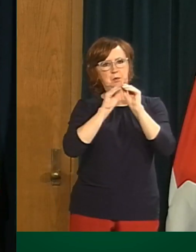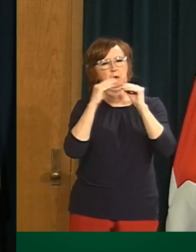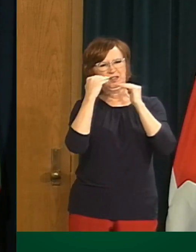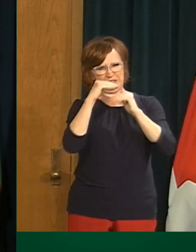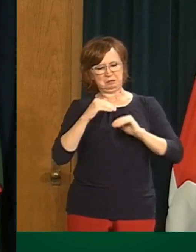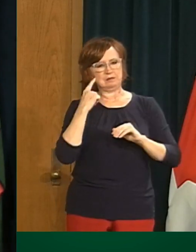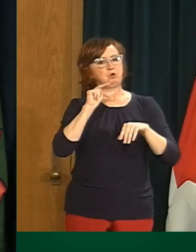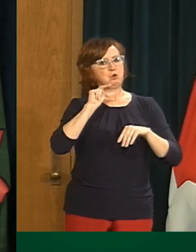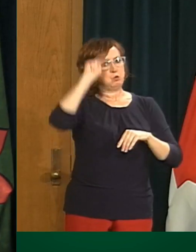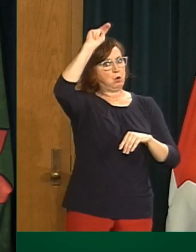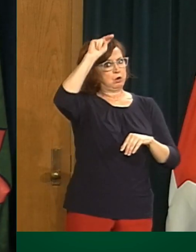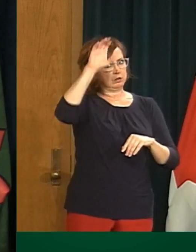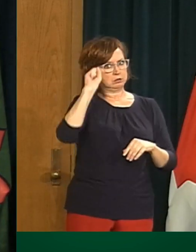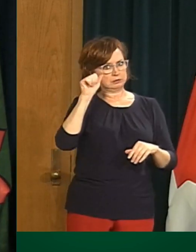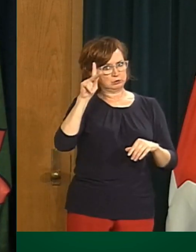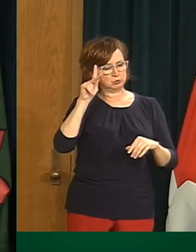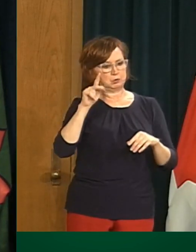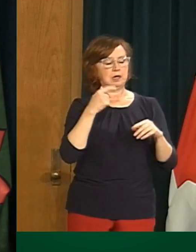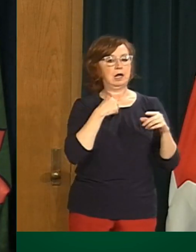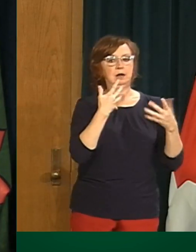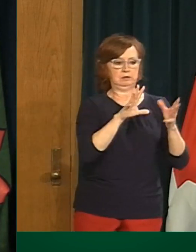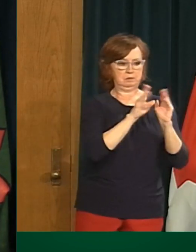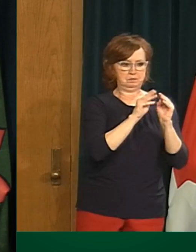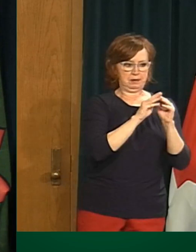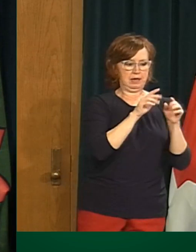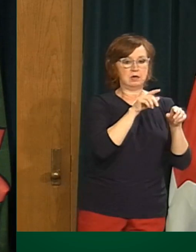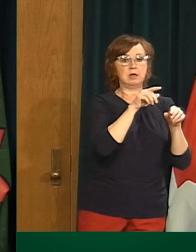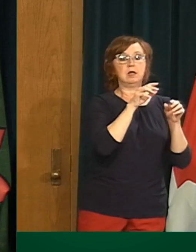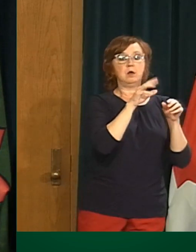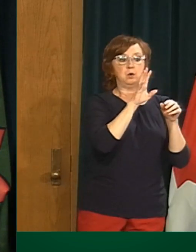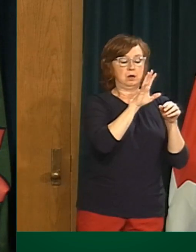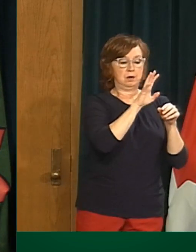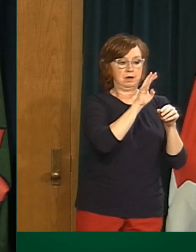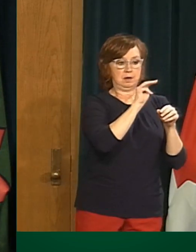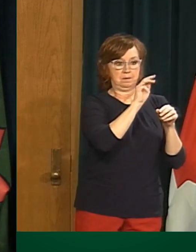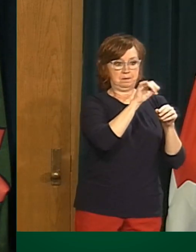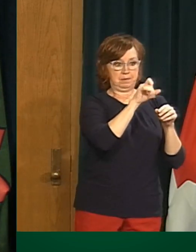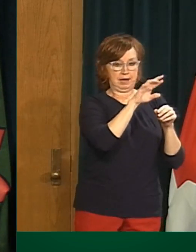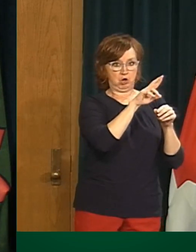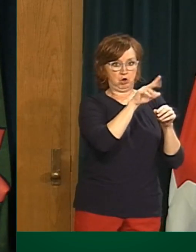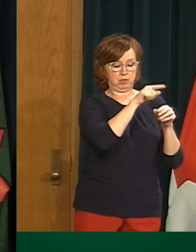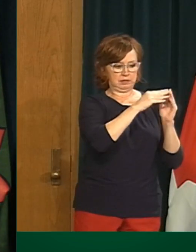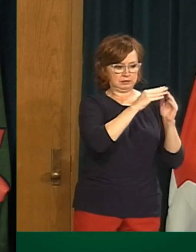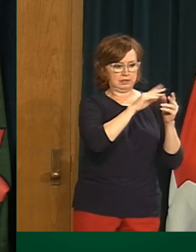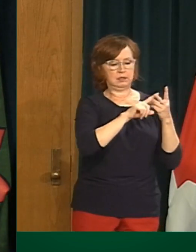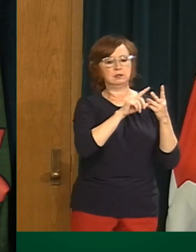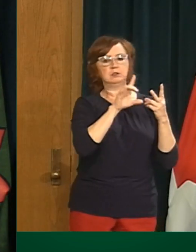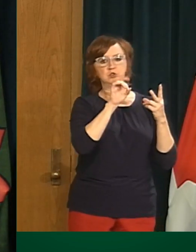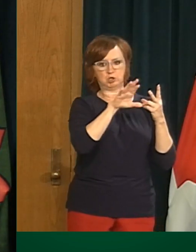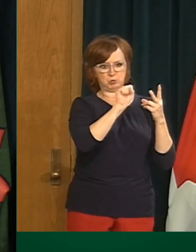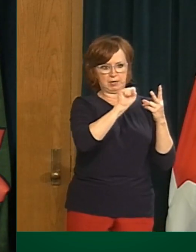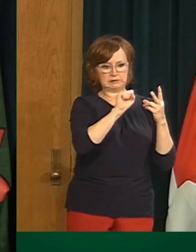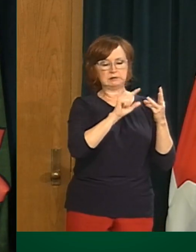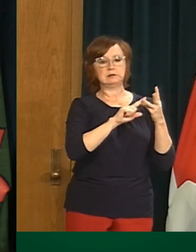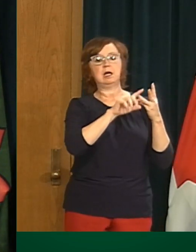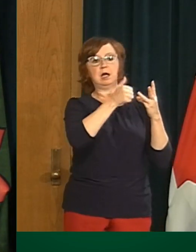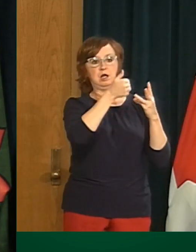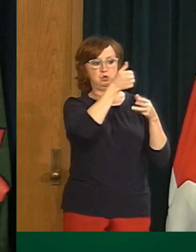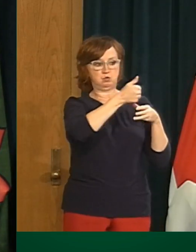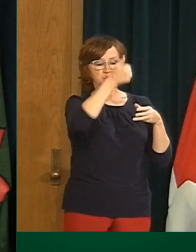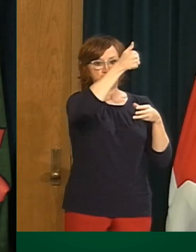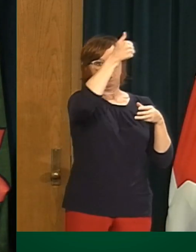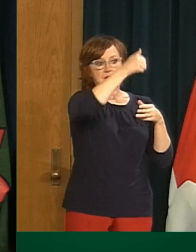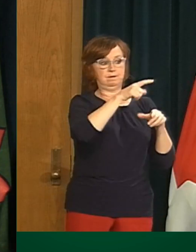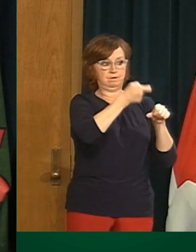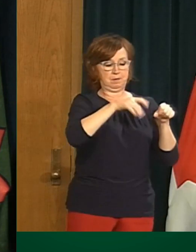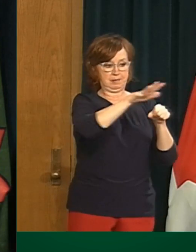Following consultation with the Mayor of La Loche and other northern leaders, the Chief Medical Health Officer, Dr. Shahab, has signed a public health